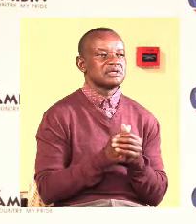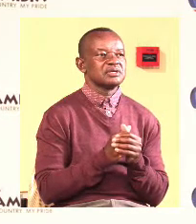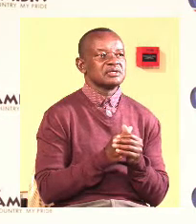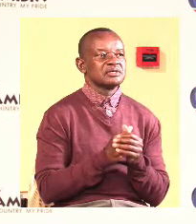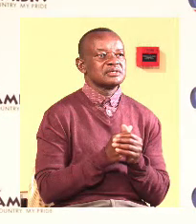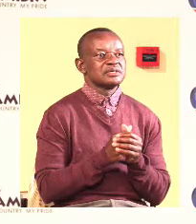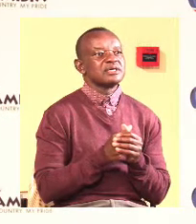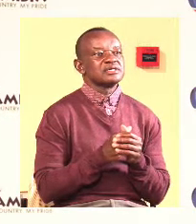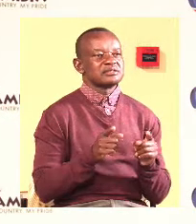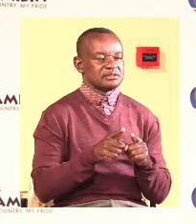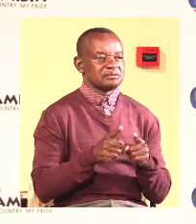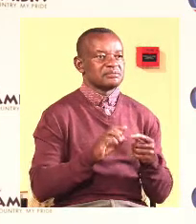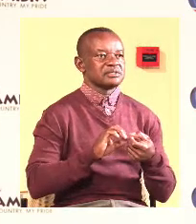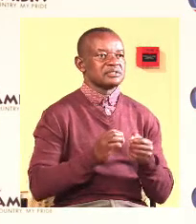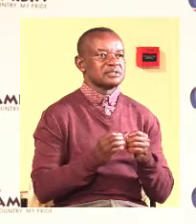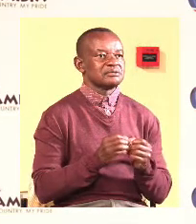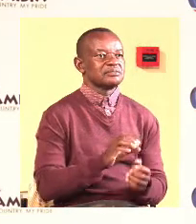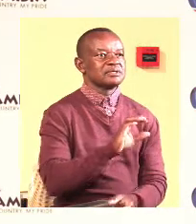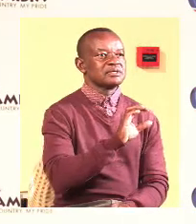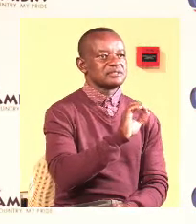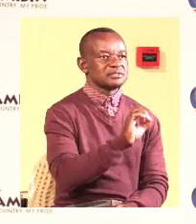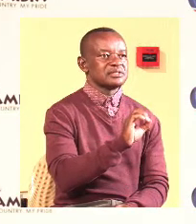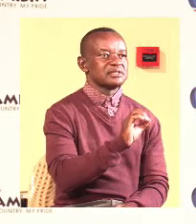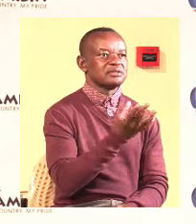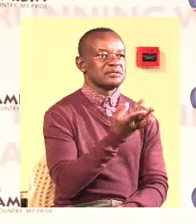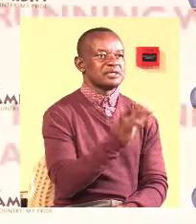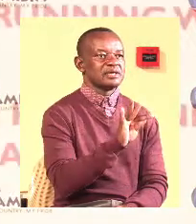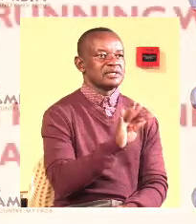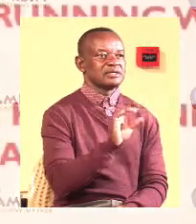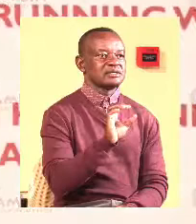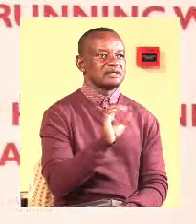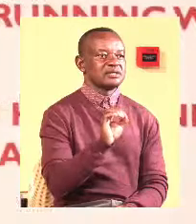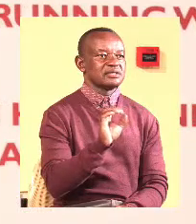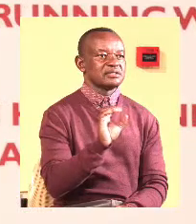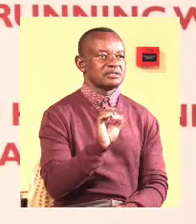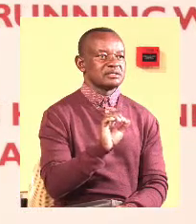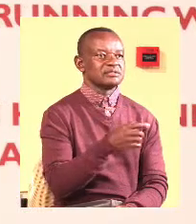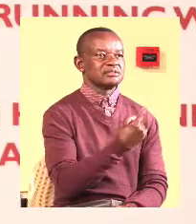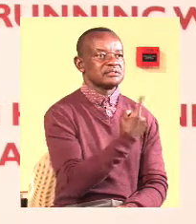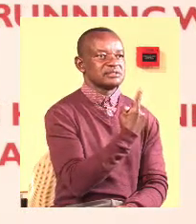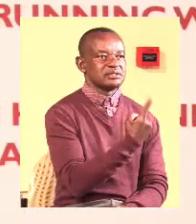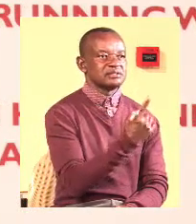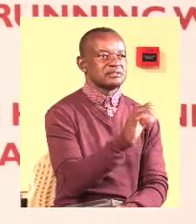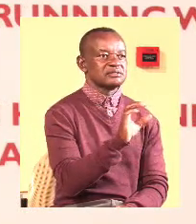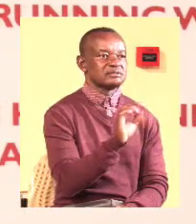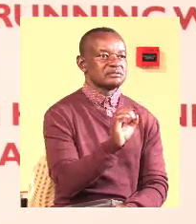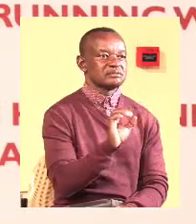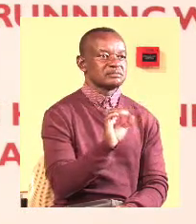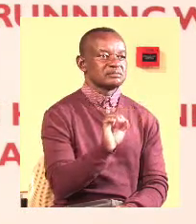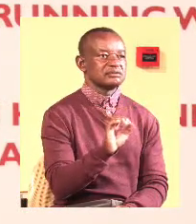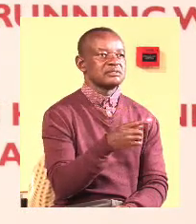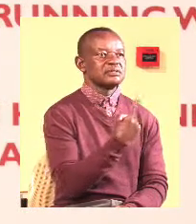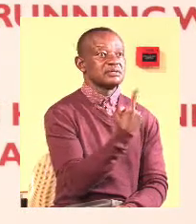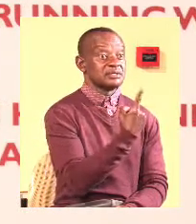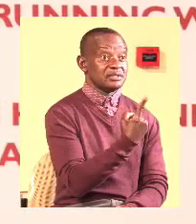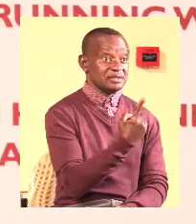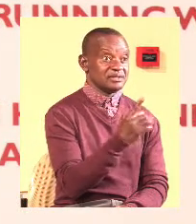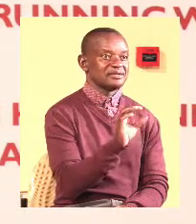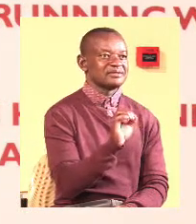0800 100 100 free toll line that people can also,